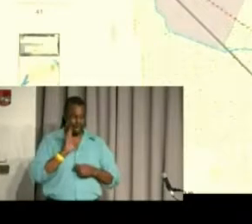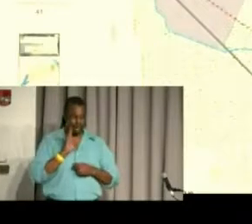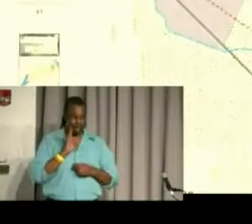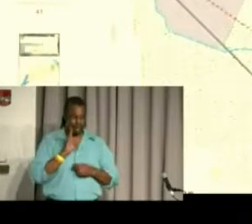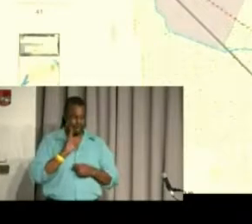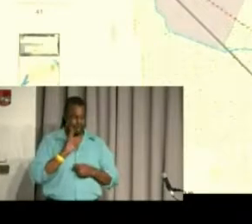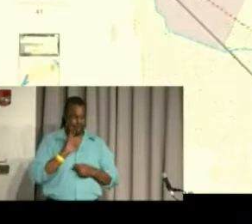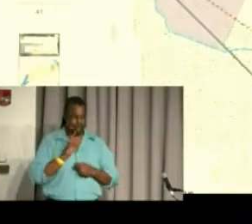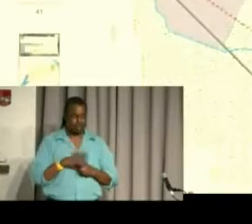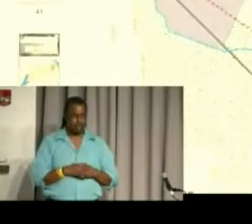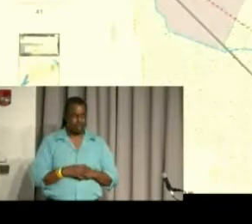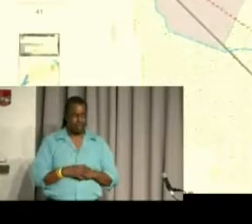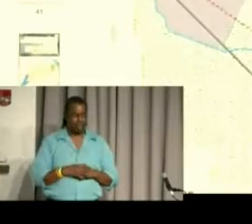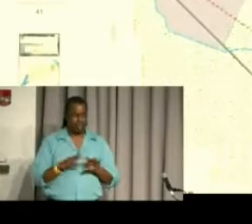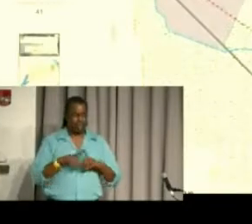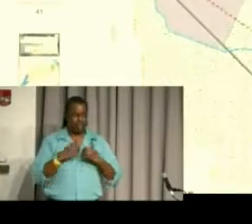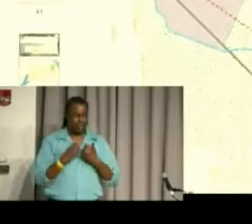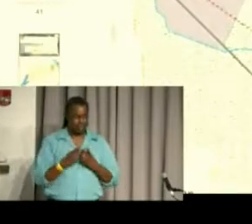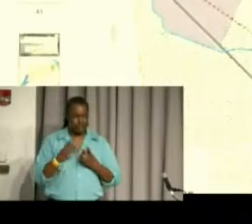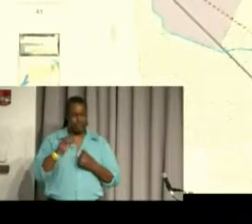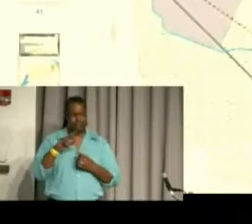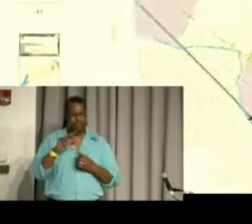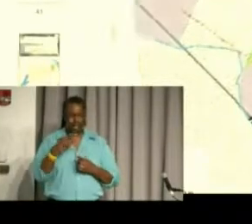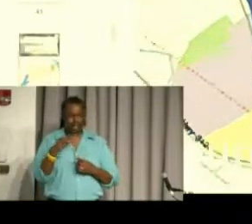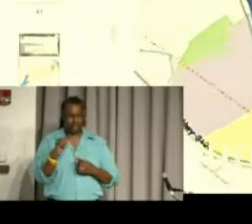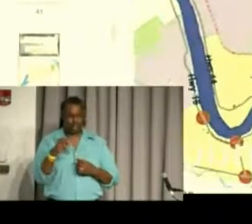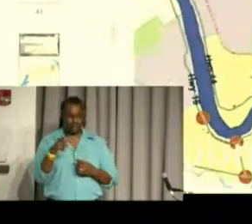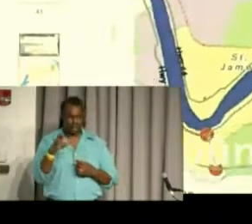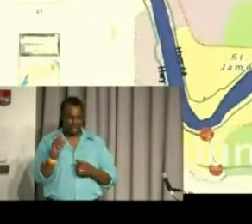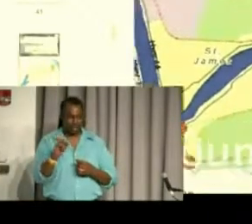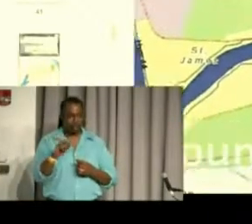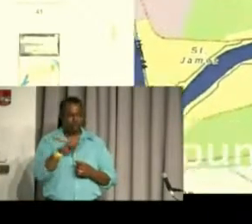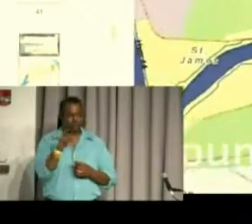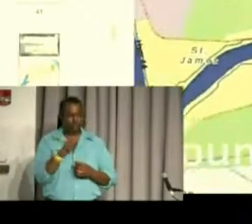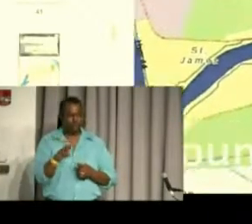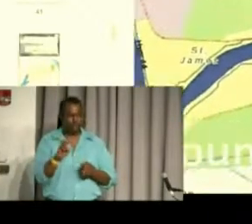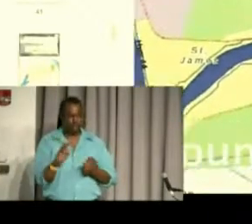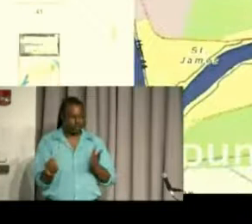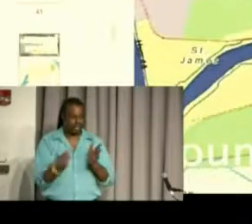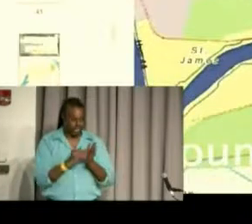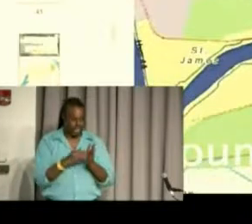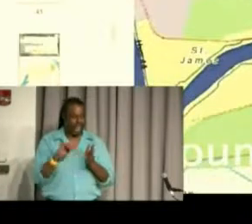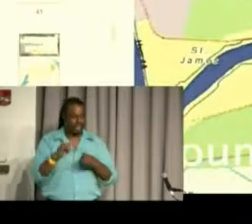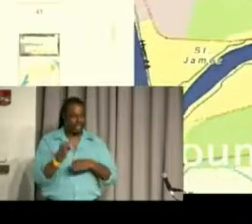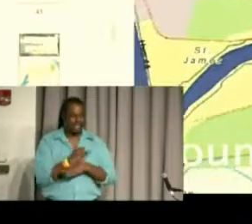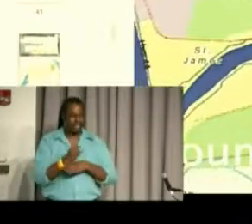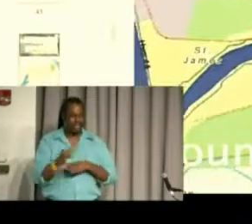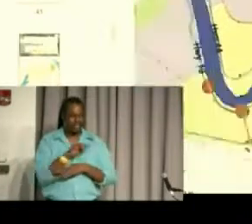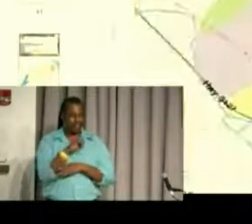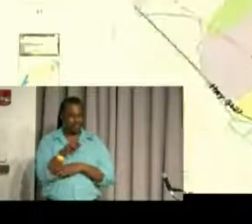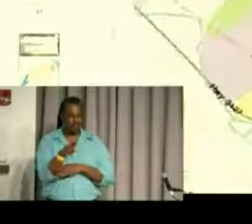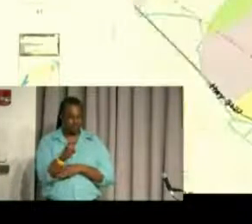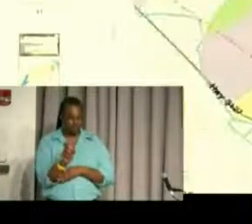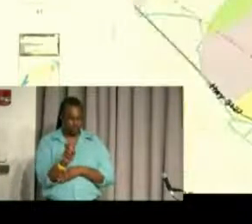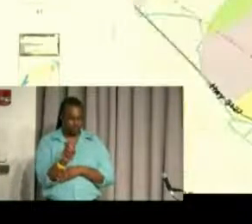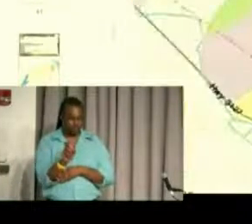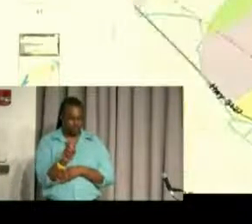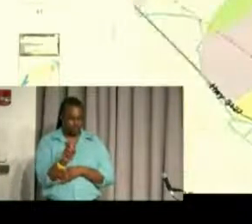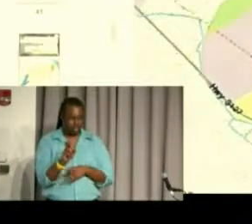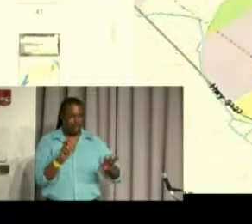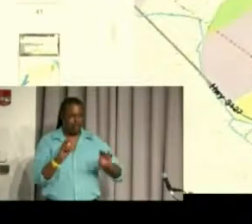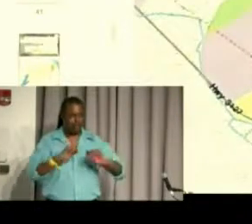Black district of St. James Parish, which was rezoned as an industrial zone. I'm sorry, let me